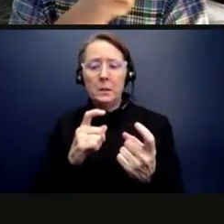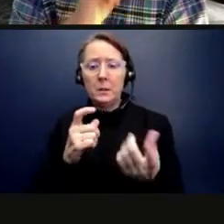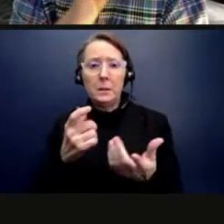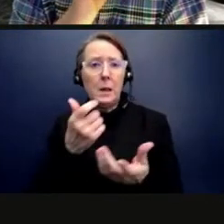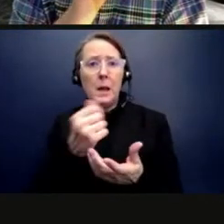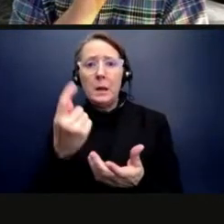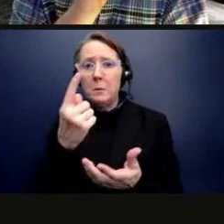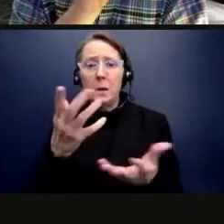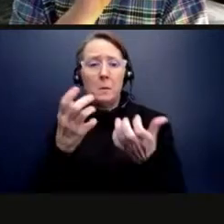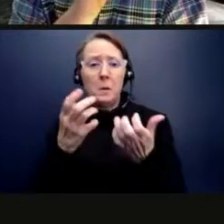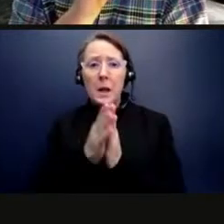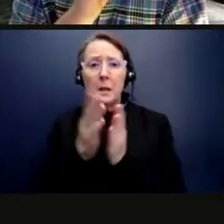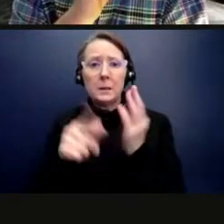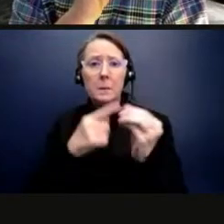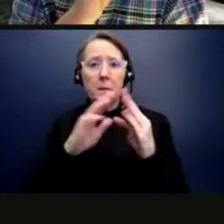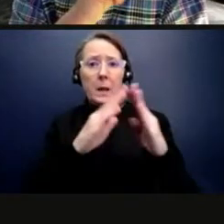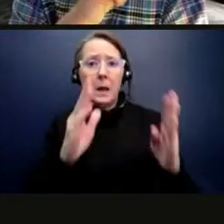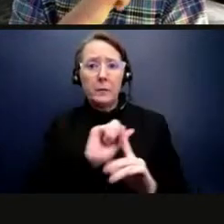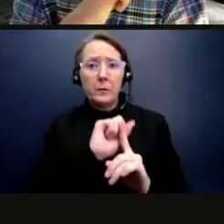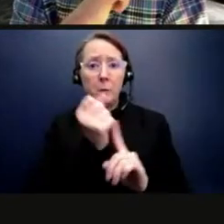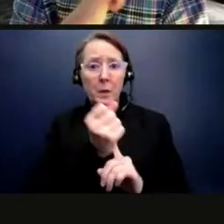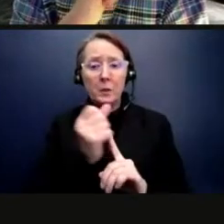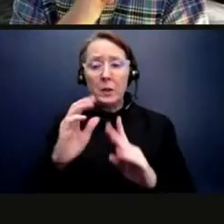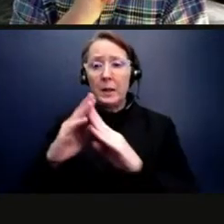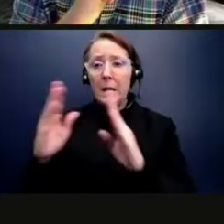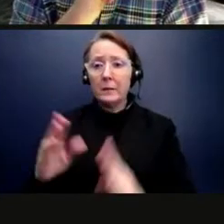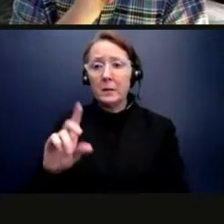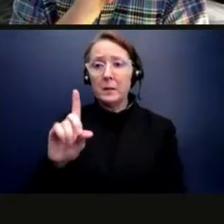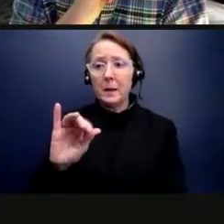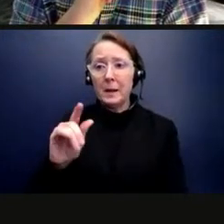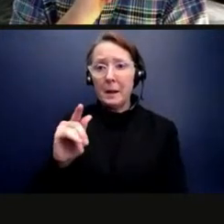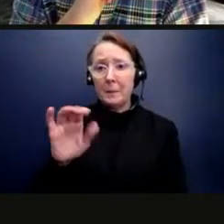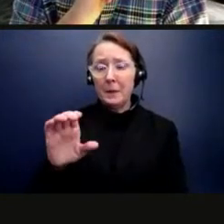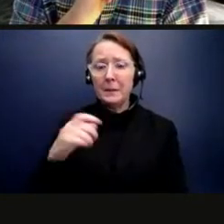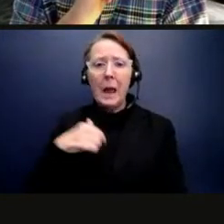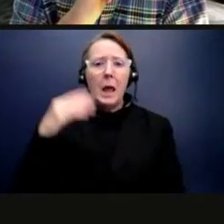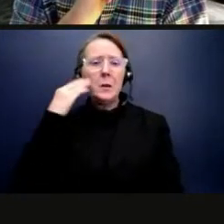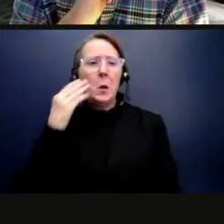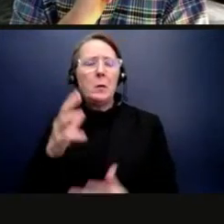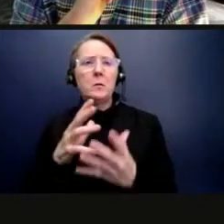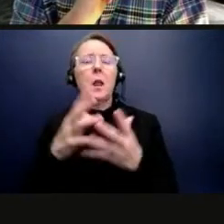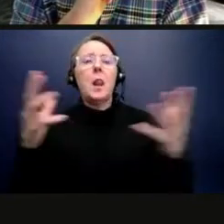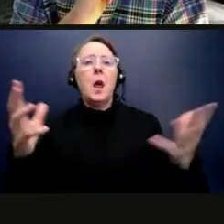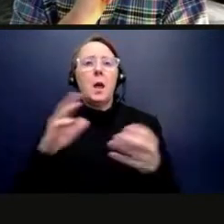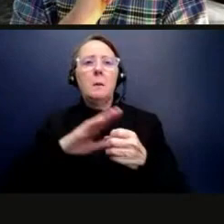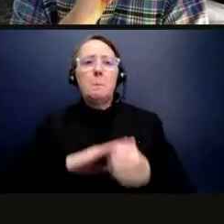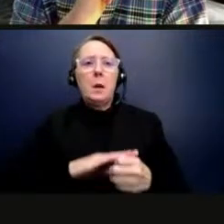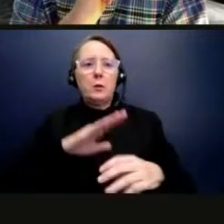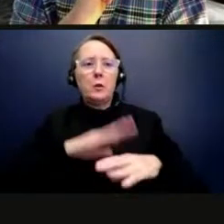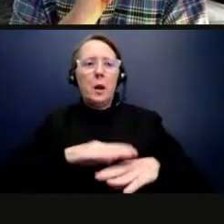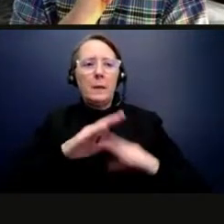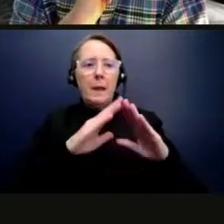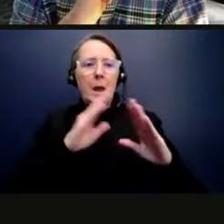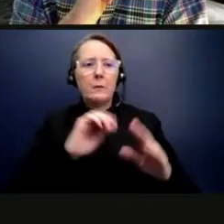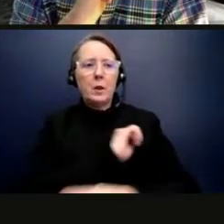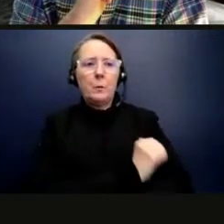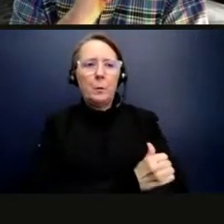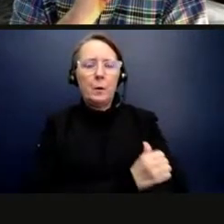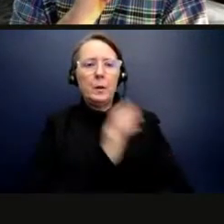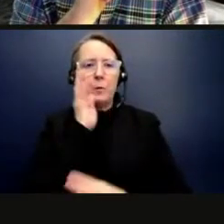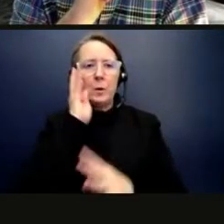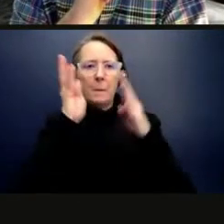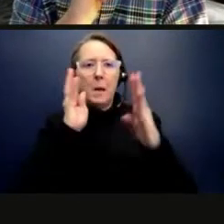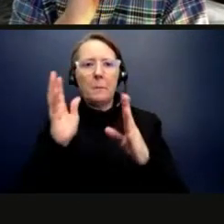housing situation, housing dynamics. I do know there's a lot of pressure on the Housing Authority to come up with available